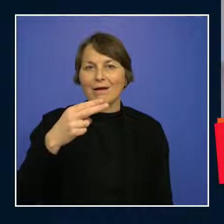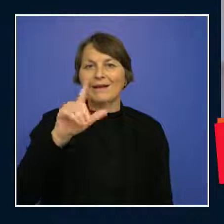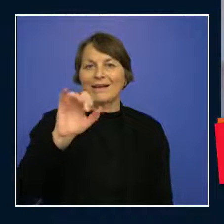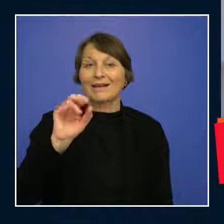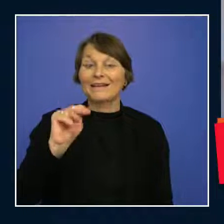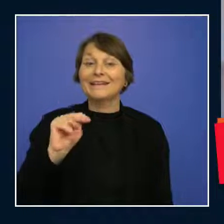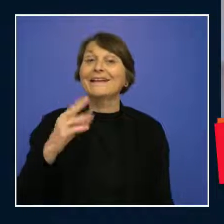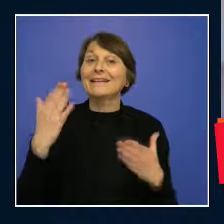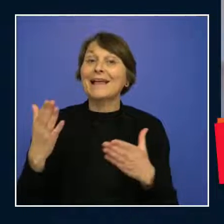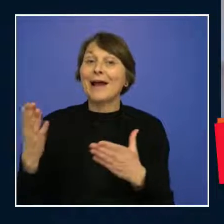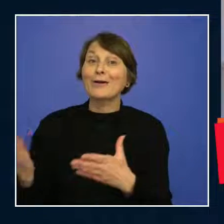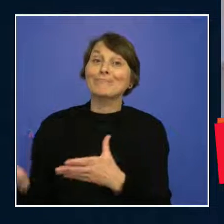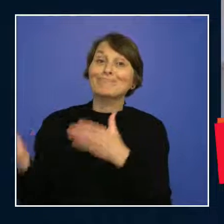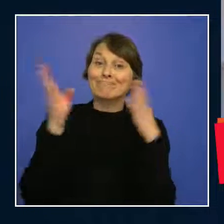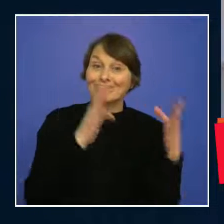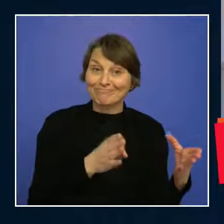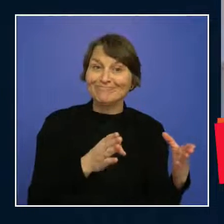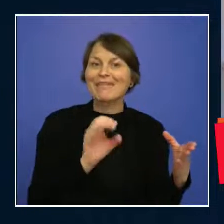HQ. Welcome, Emma.